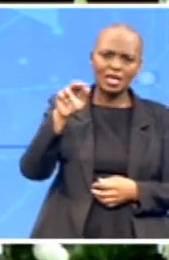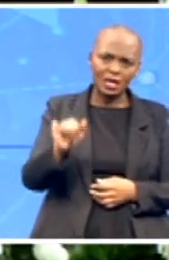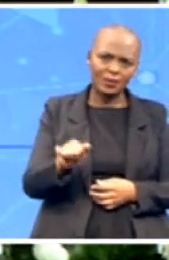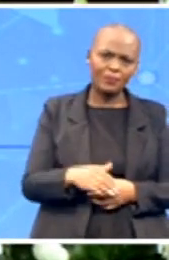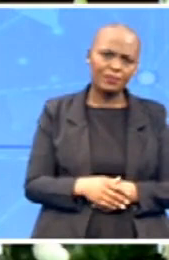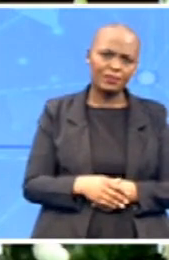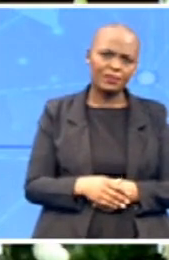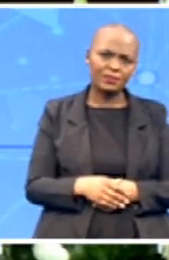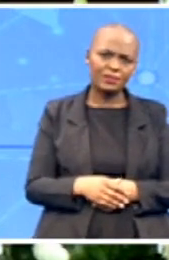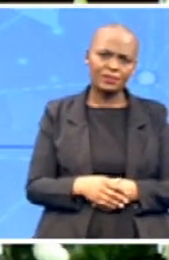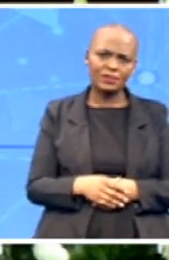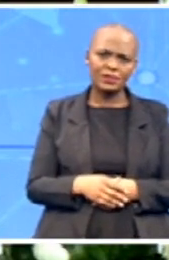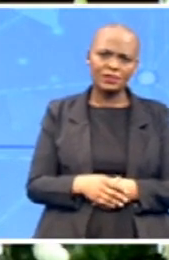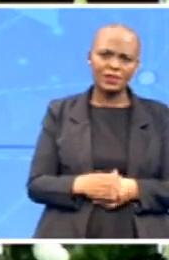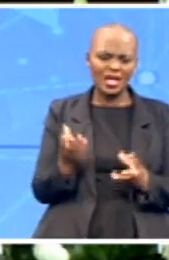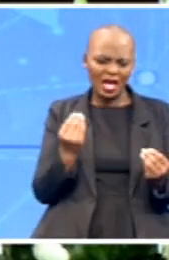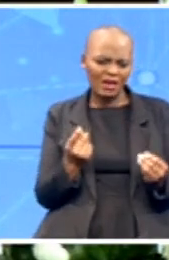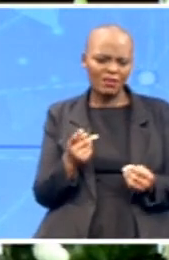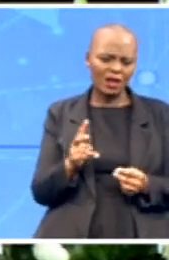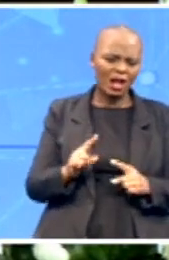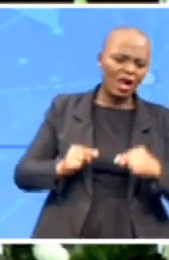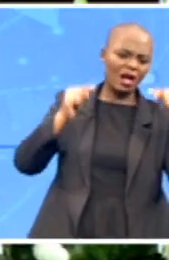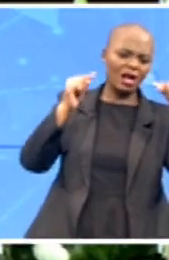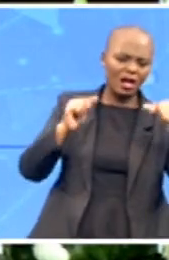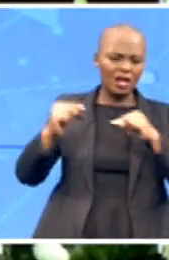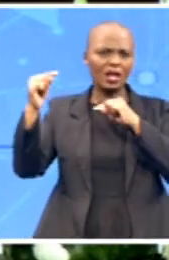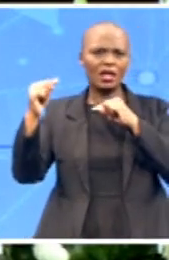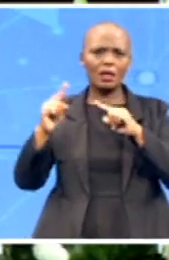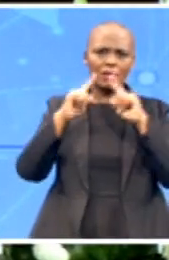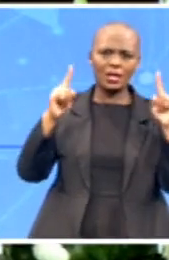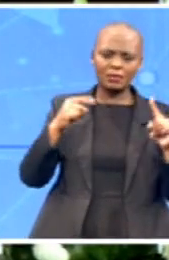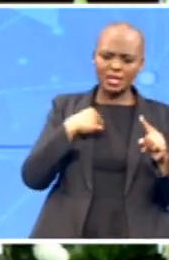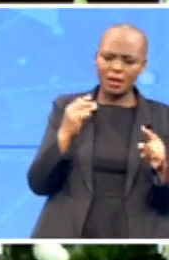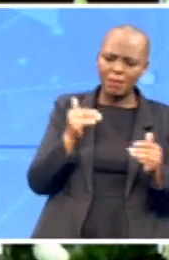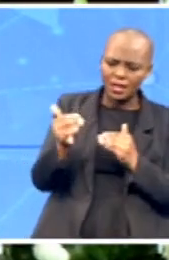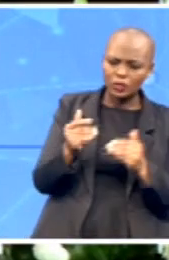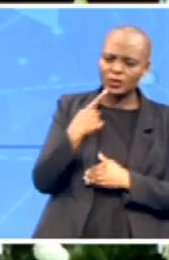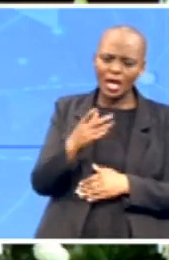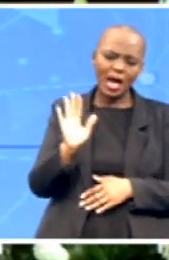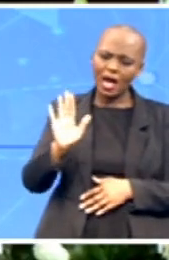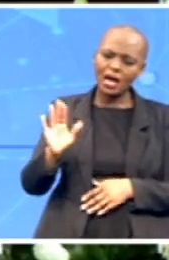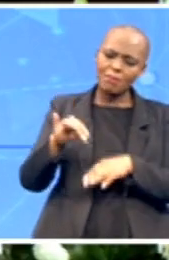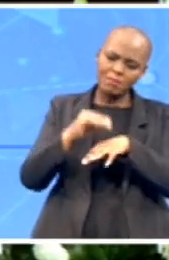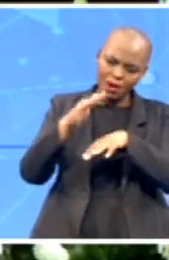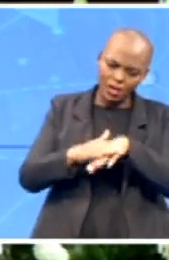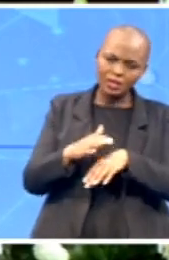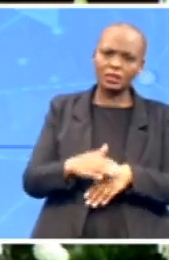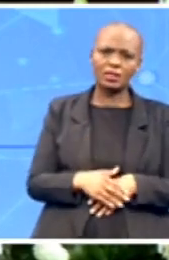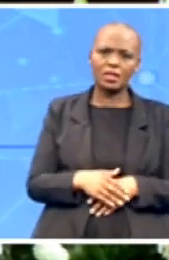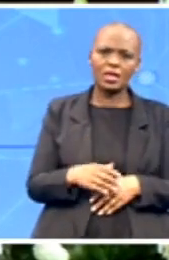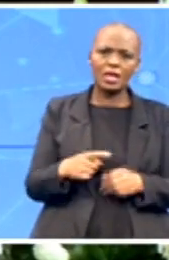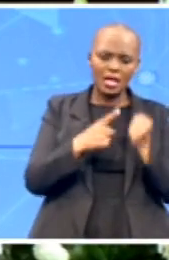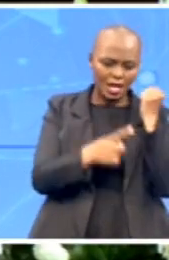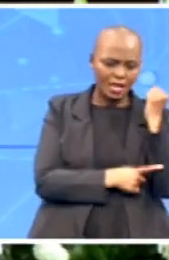say, hey man, this is marriage. Blah, blah, blah, blah. Then I went back and said, Komphela, everything's fine. But you